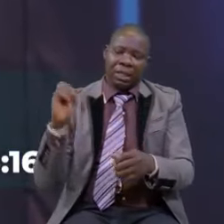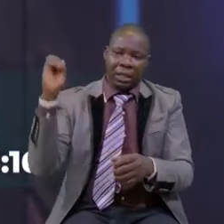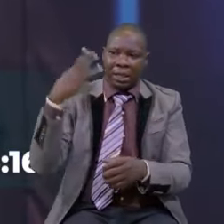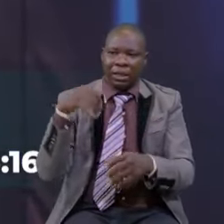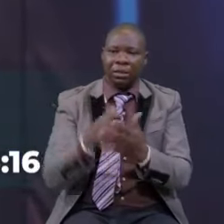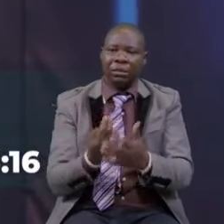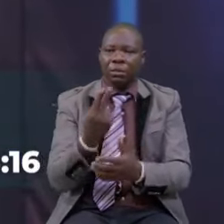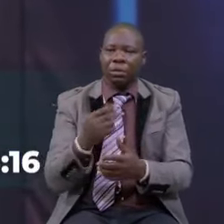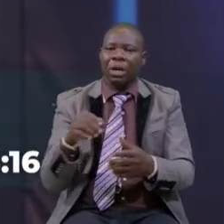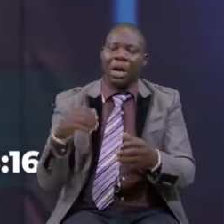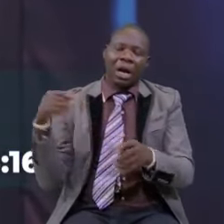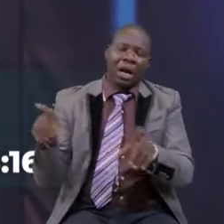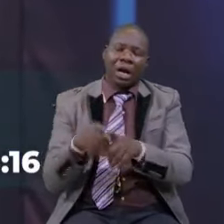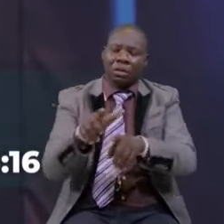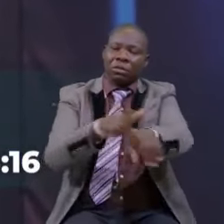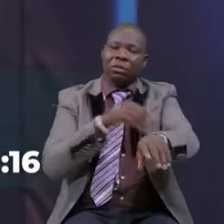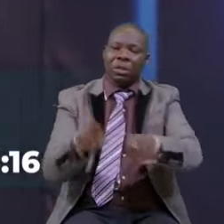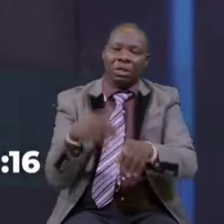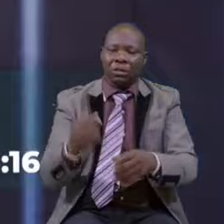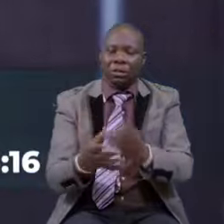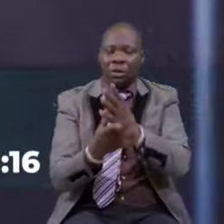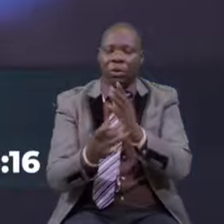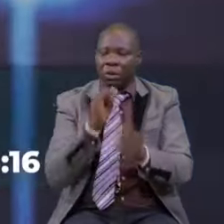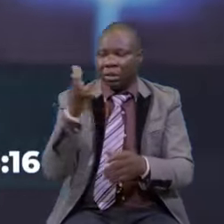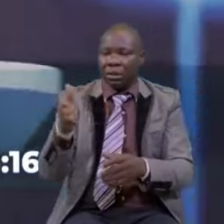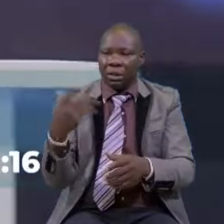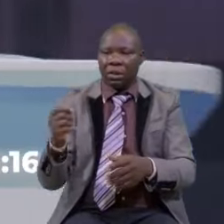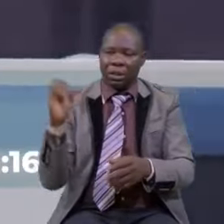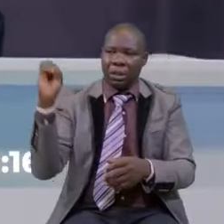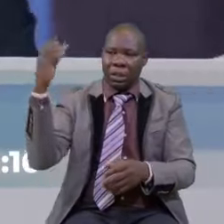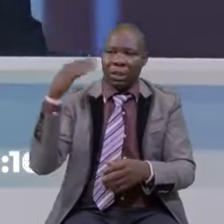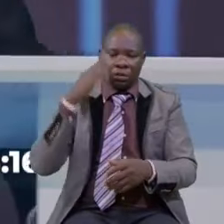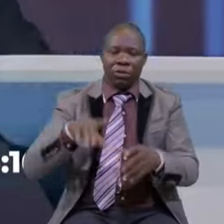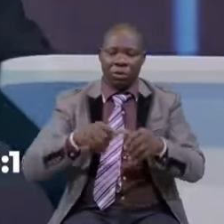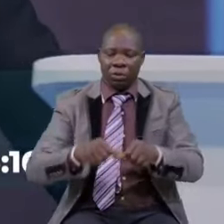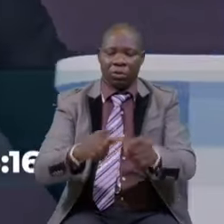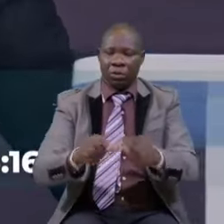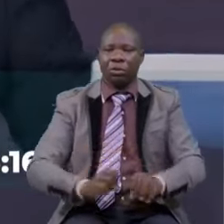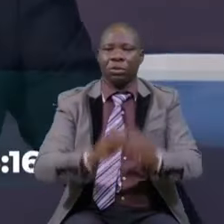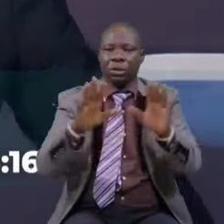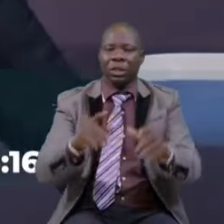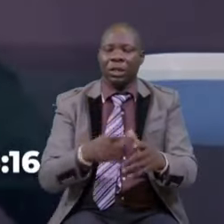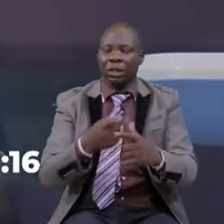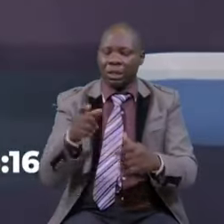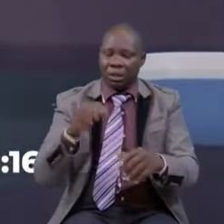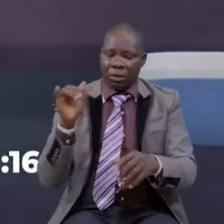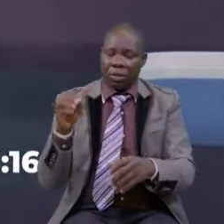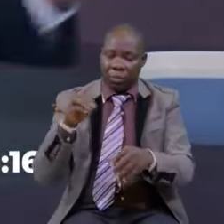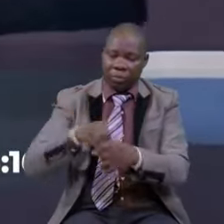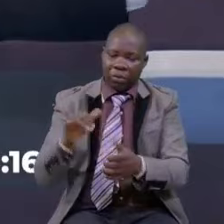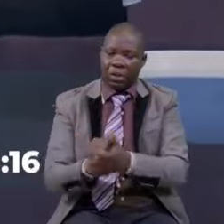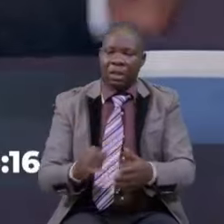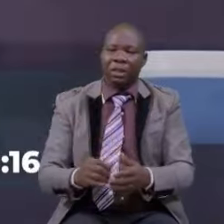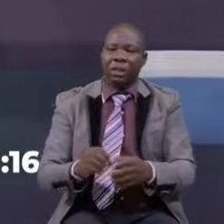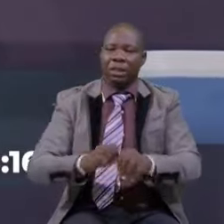light will keep on shining. And then they put that light shining, they put it in a conspicuous place to